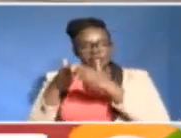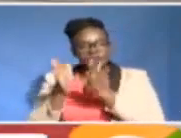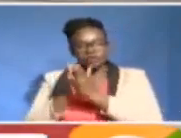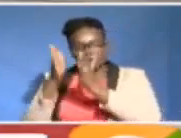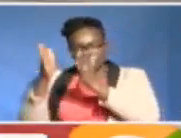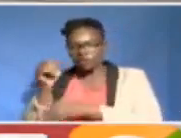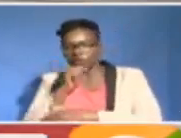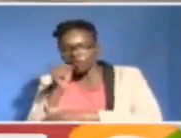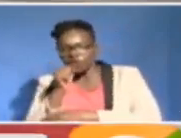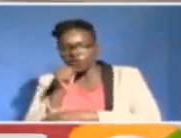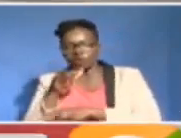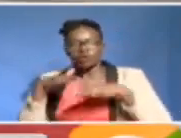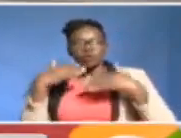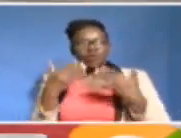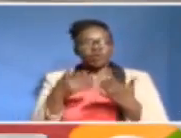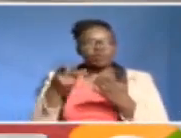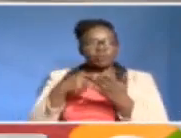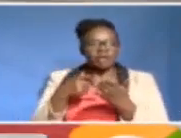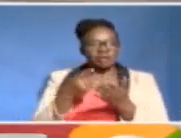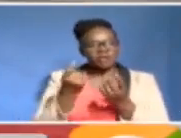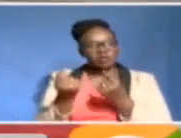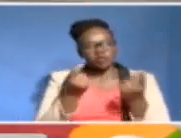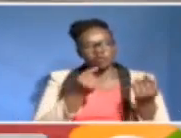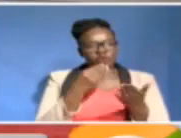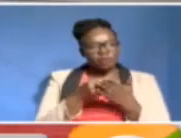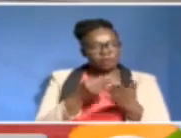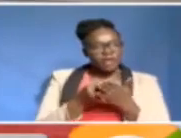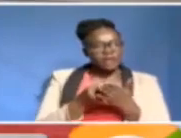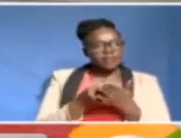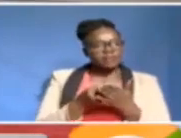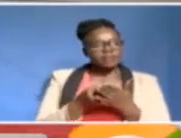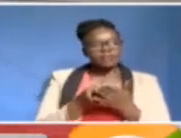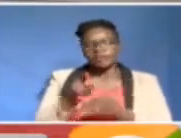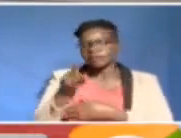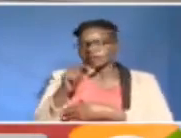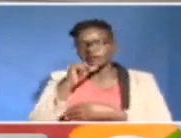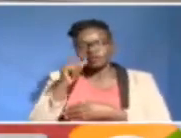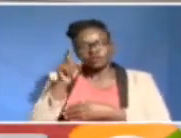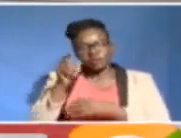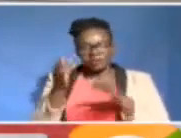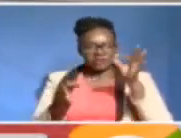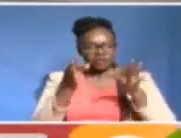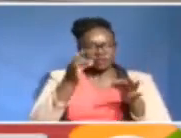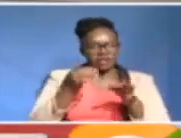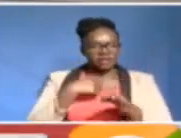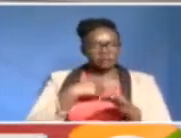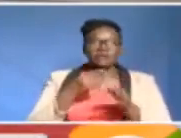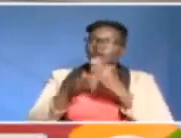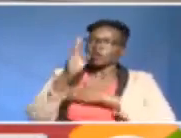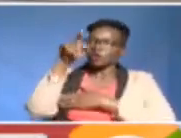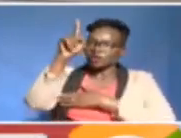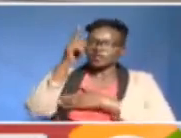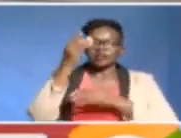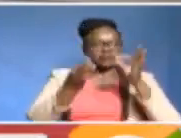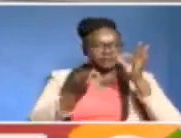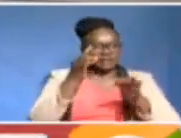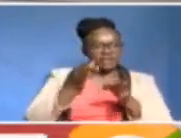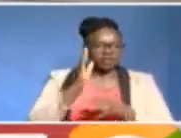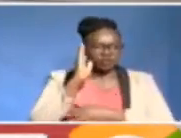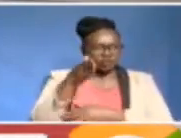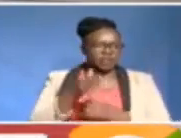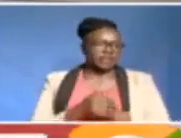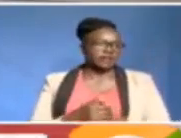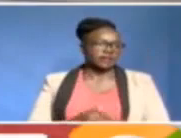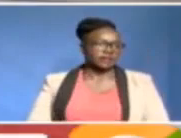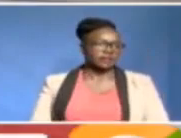give, dash me a few coins to pay my bills, you know, you are not the one to judge me. Let's leave that to God. When that time comes, I will answer to